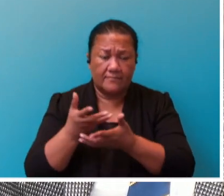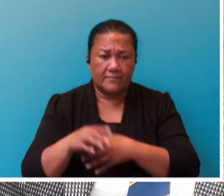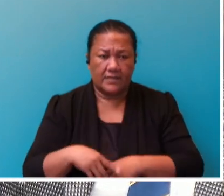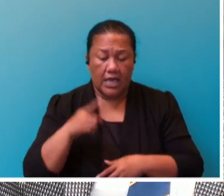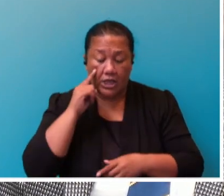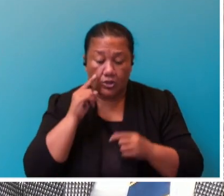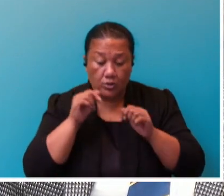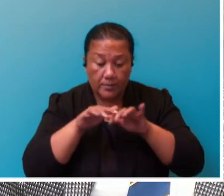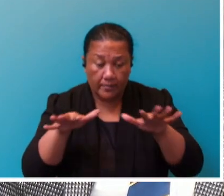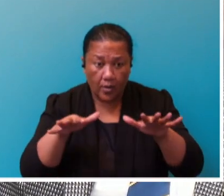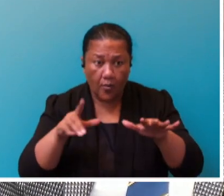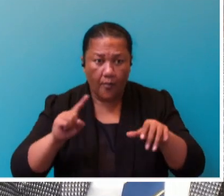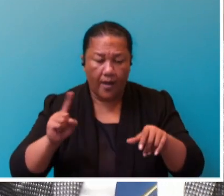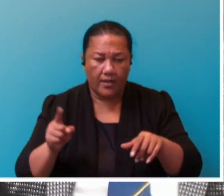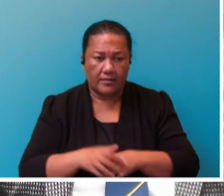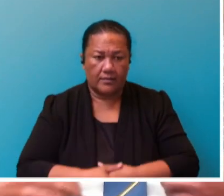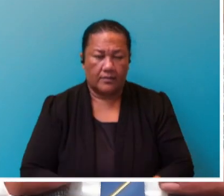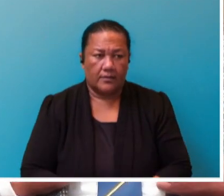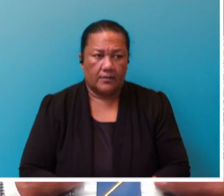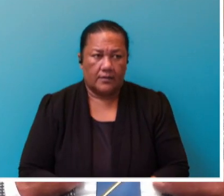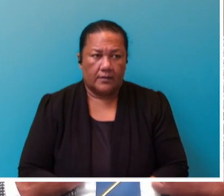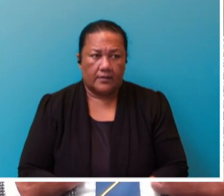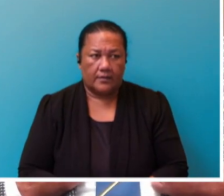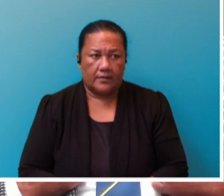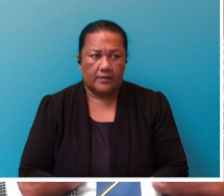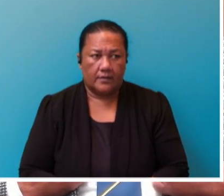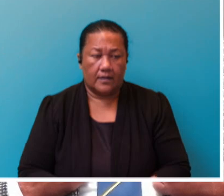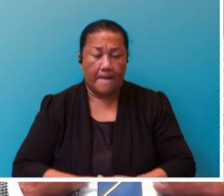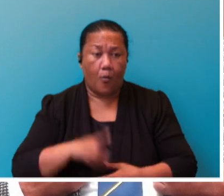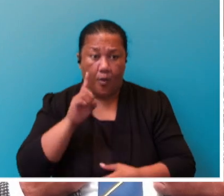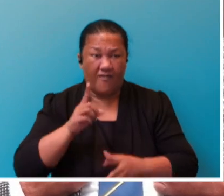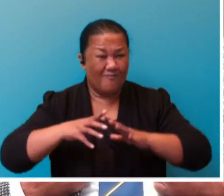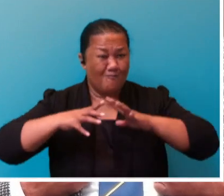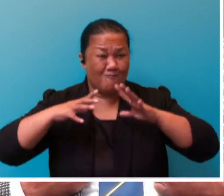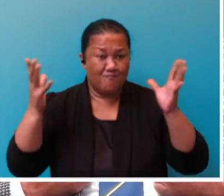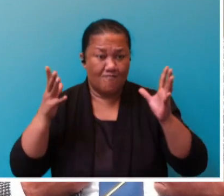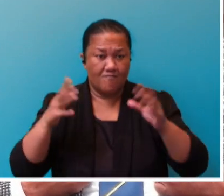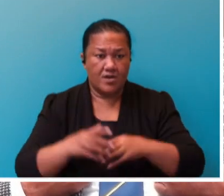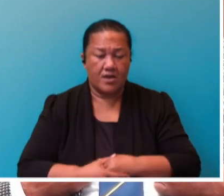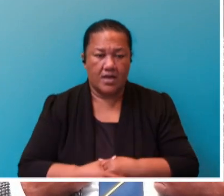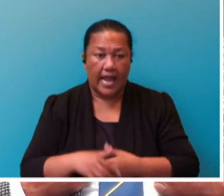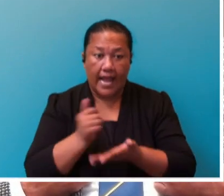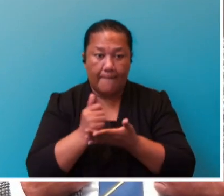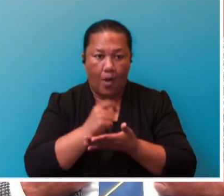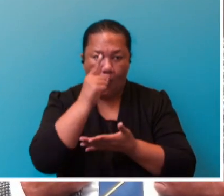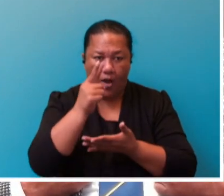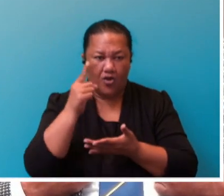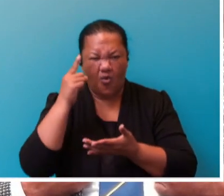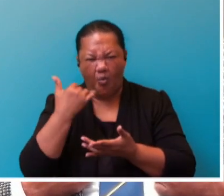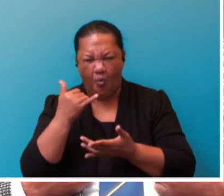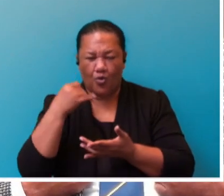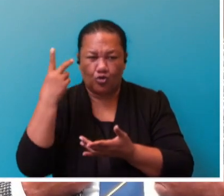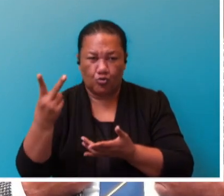deployed one of the largest and number one or number two cyber